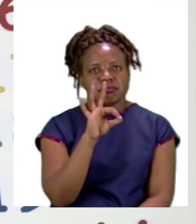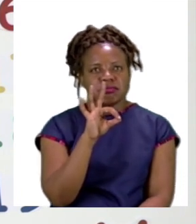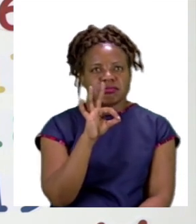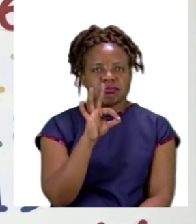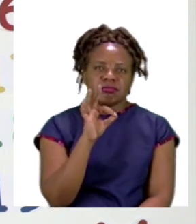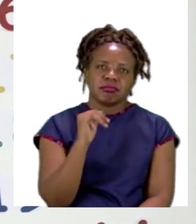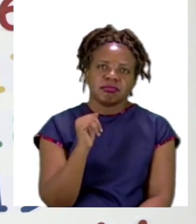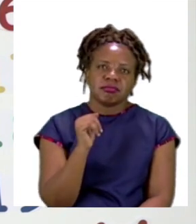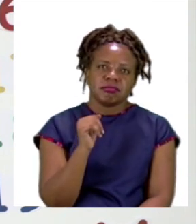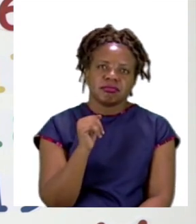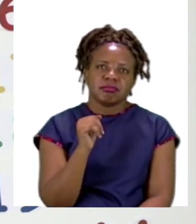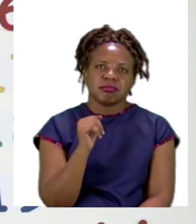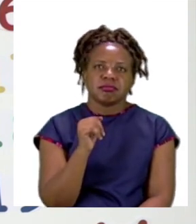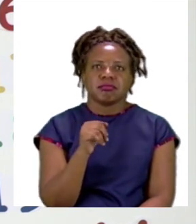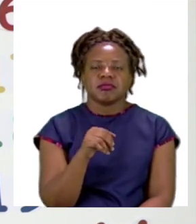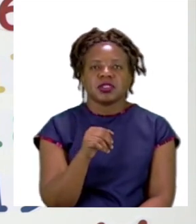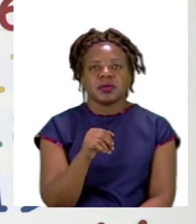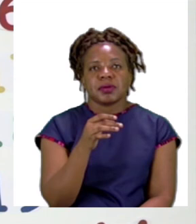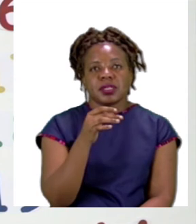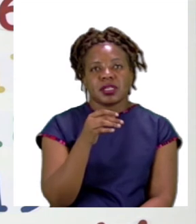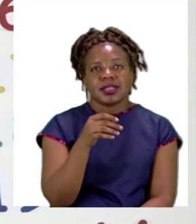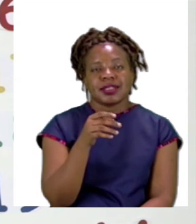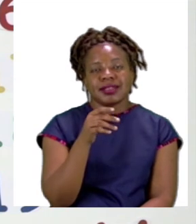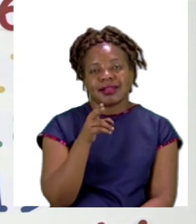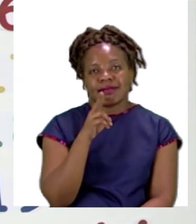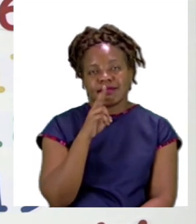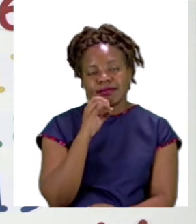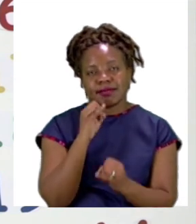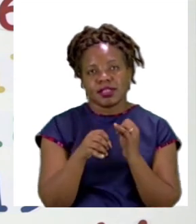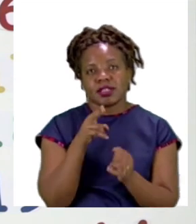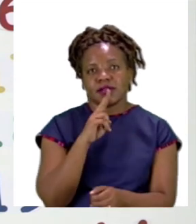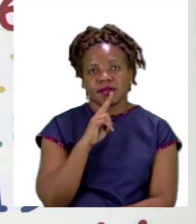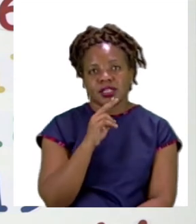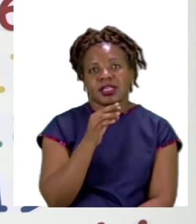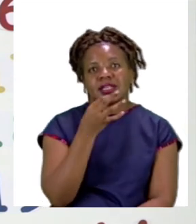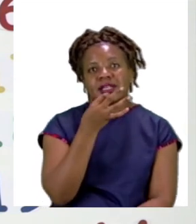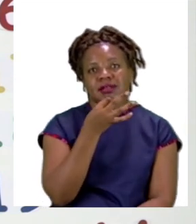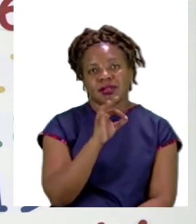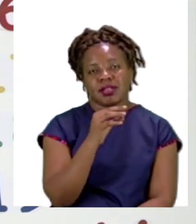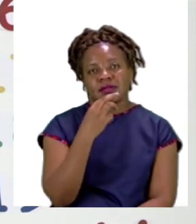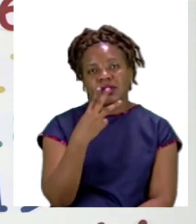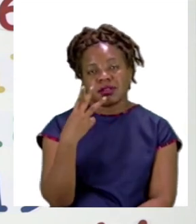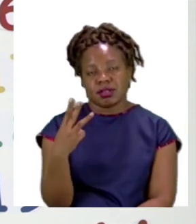answer will be 9. So we now say